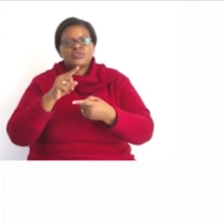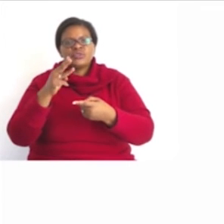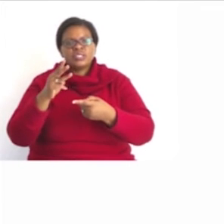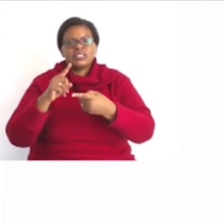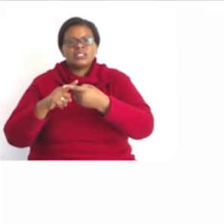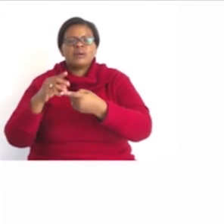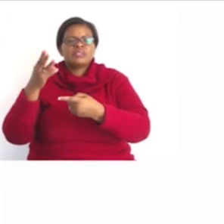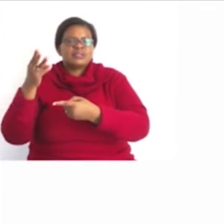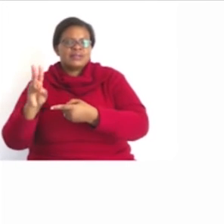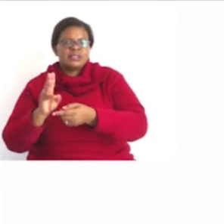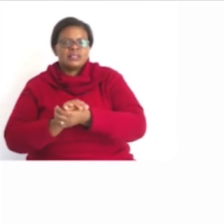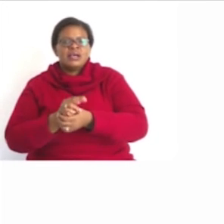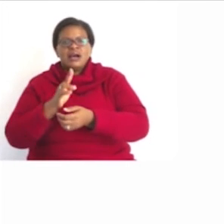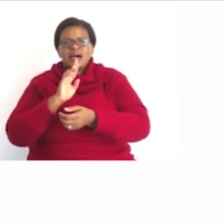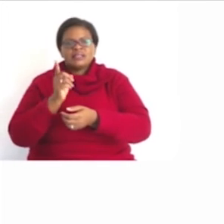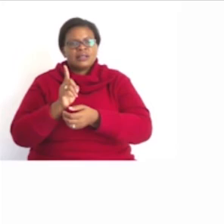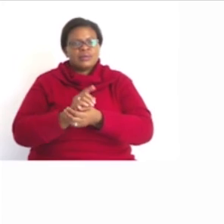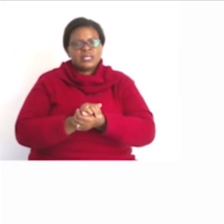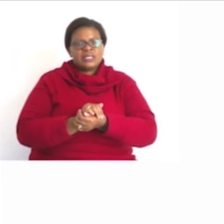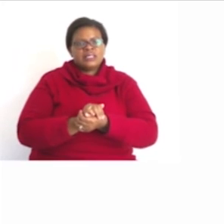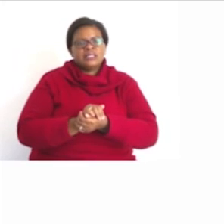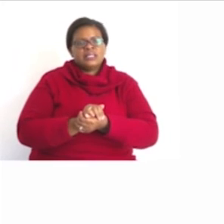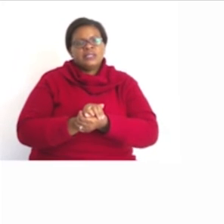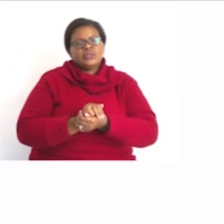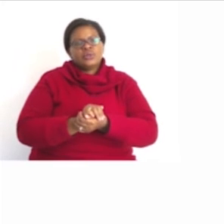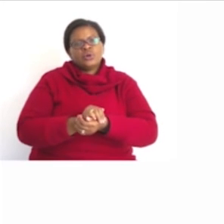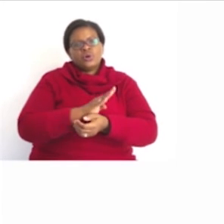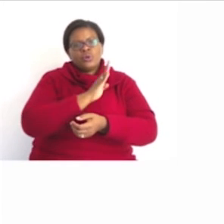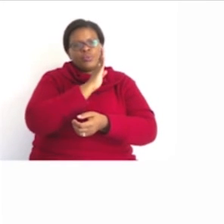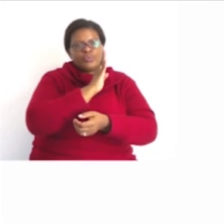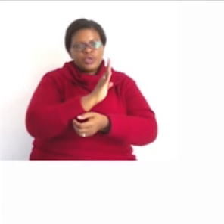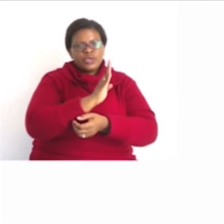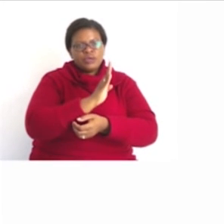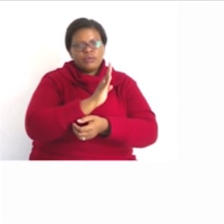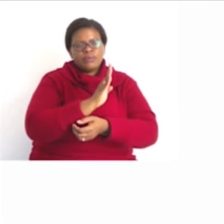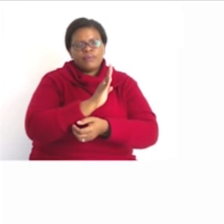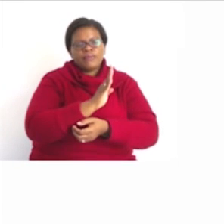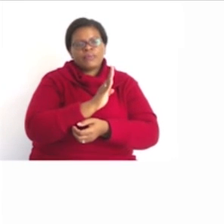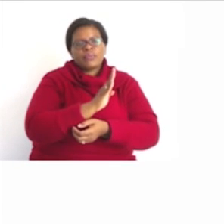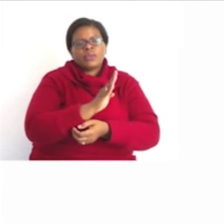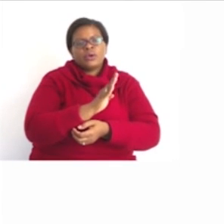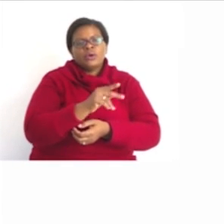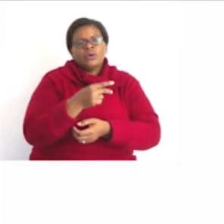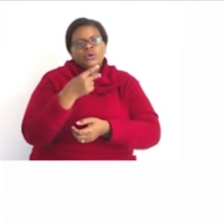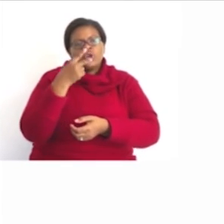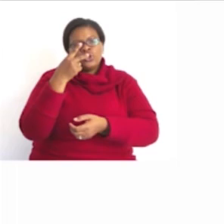6. What will be the answer? But remember to apply the associative